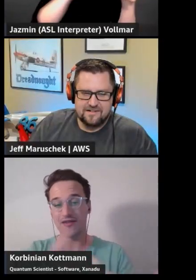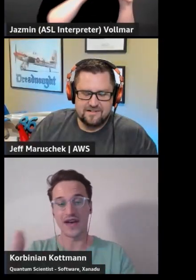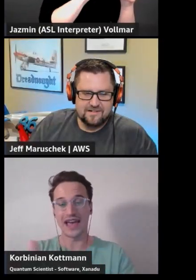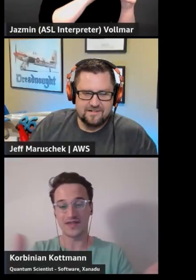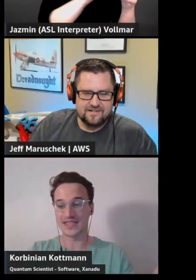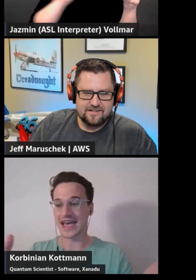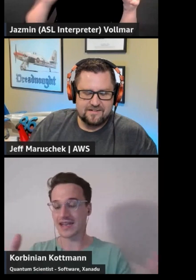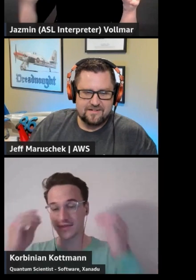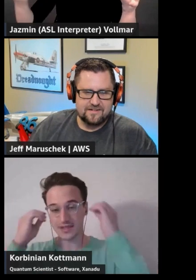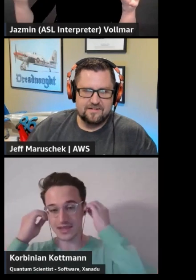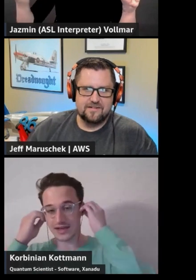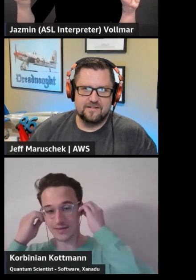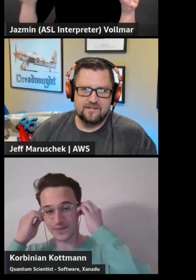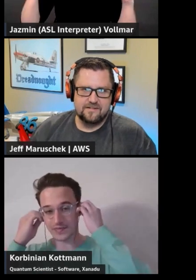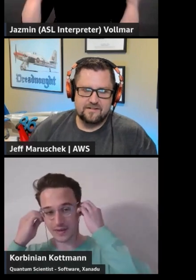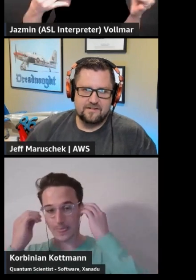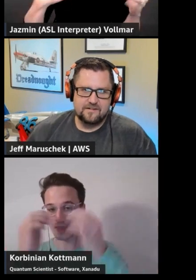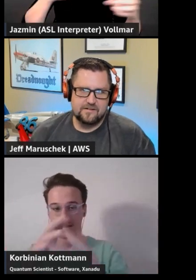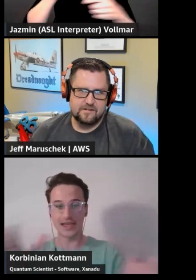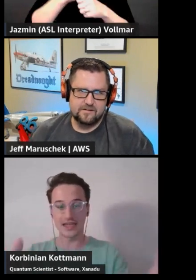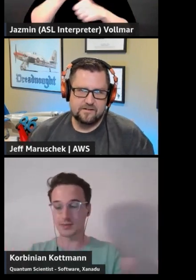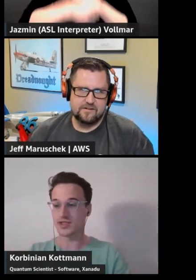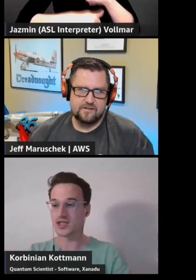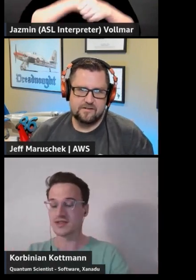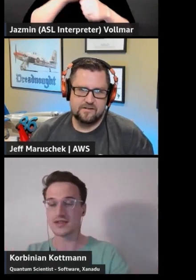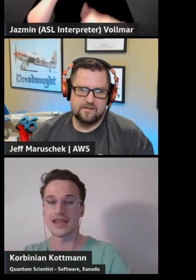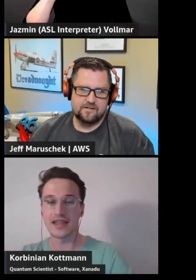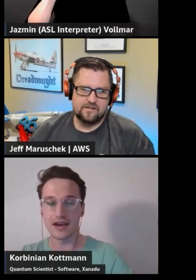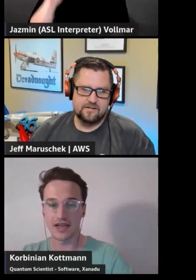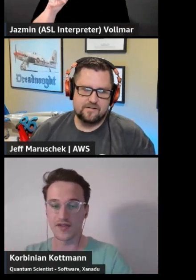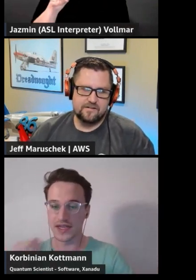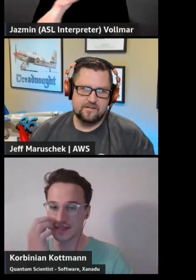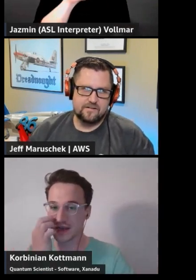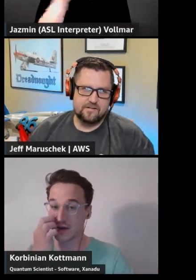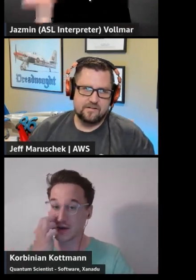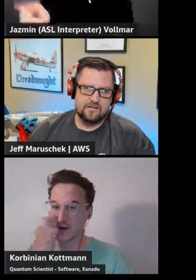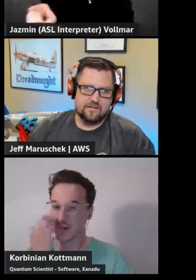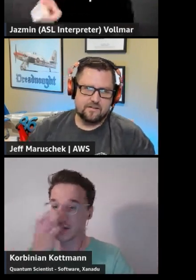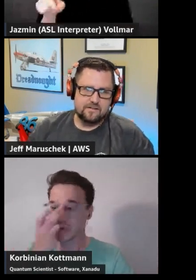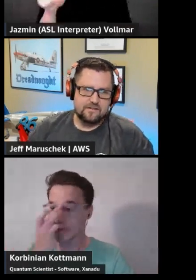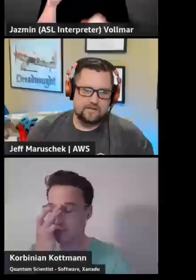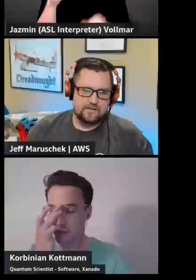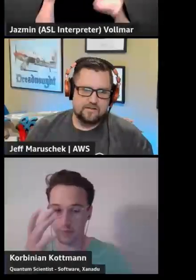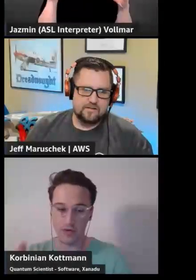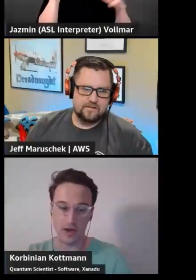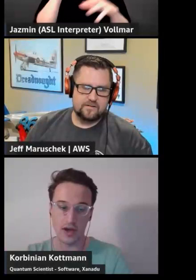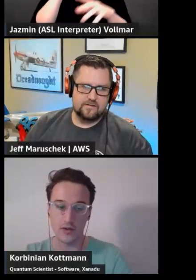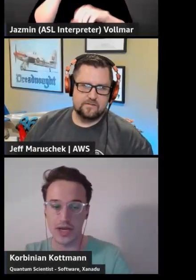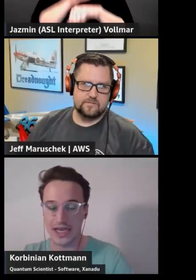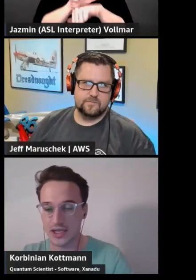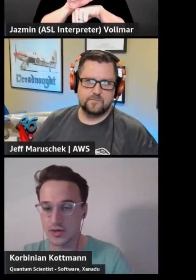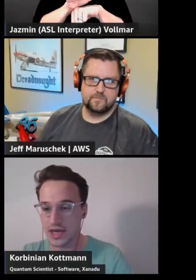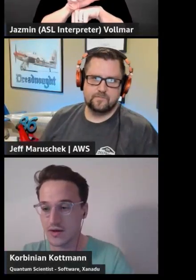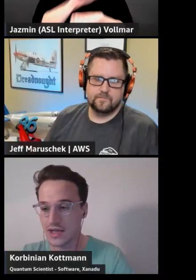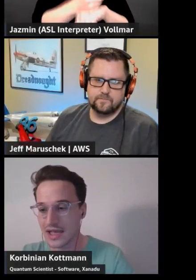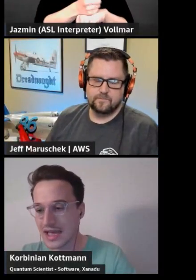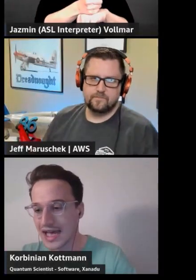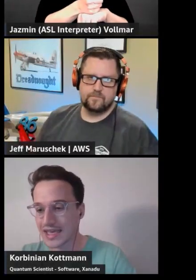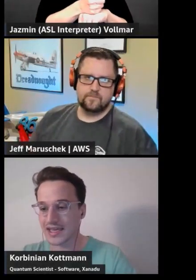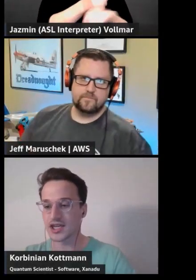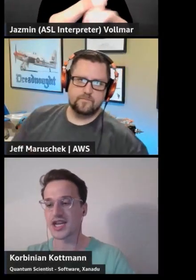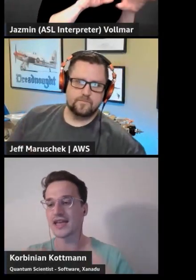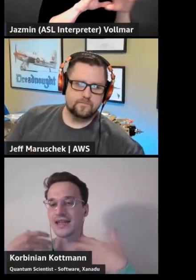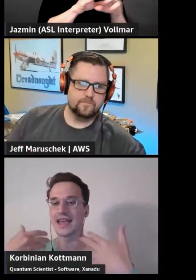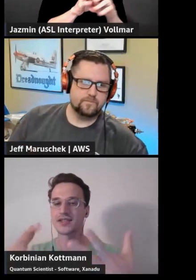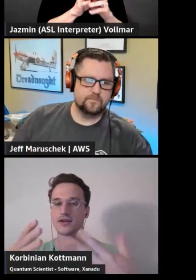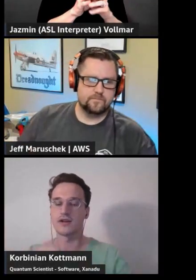Now I have these atoms in these positions, and they're fixed now from moving on. And what I can do now, I